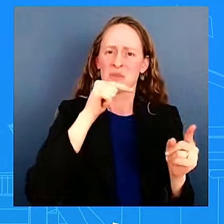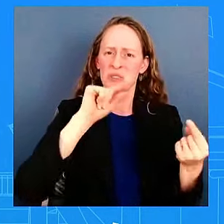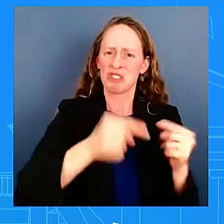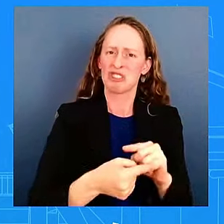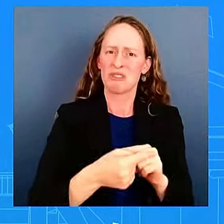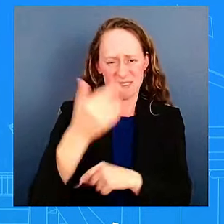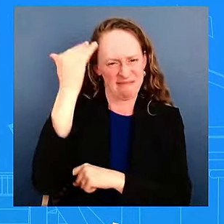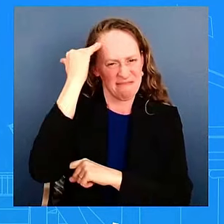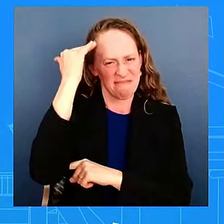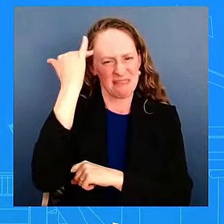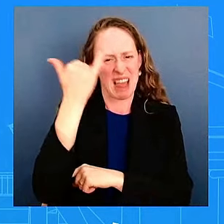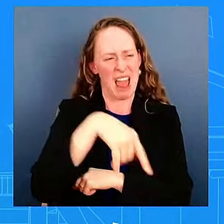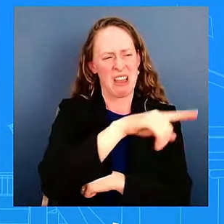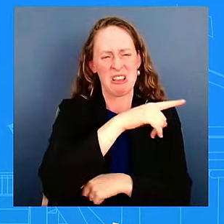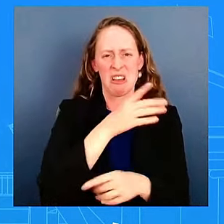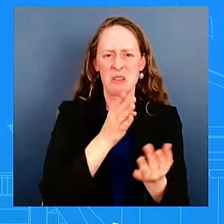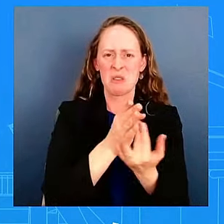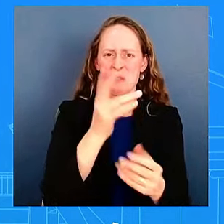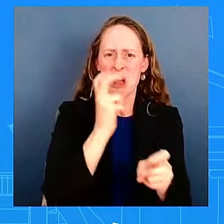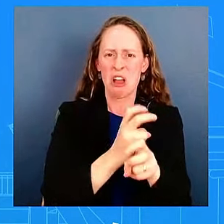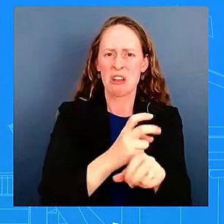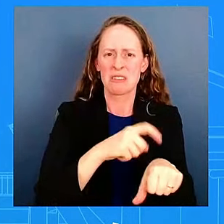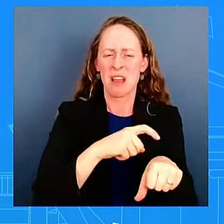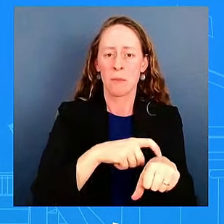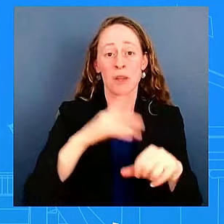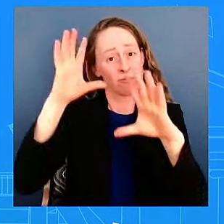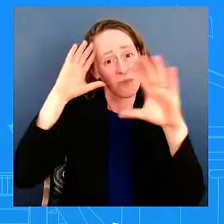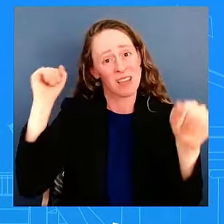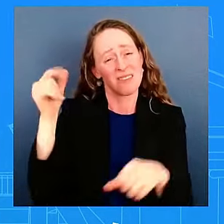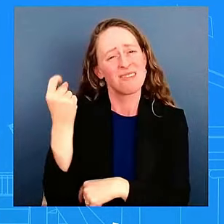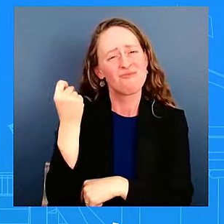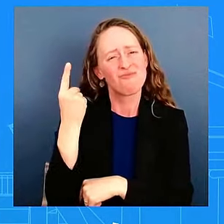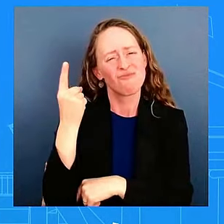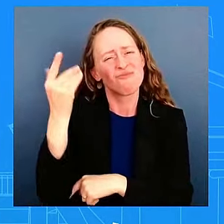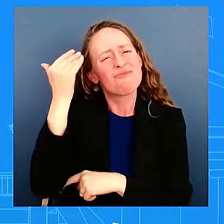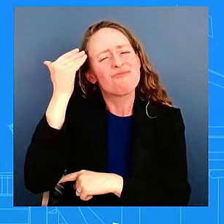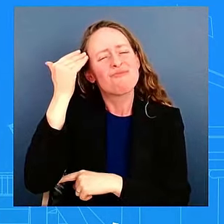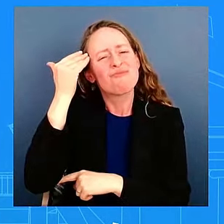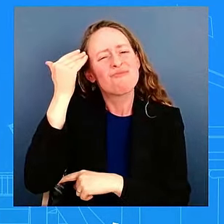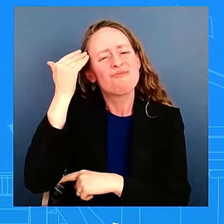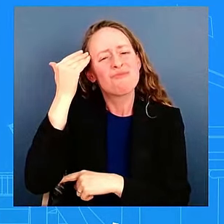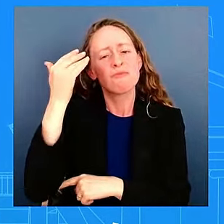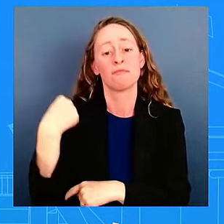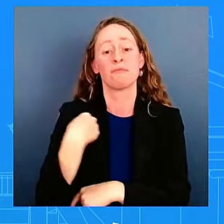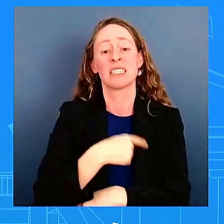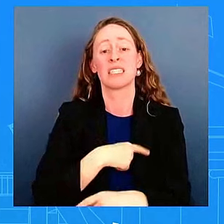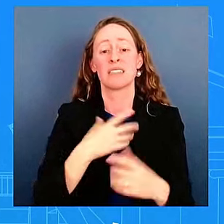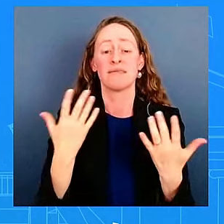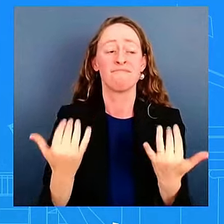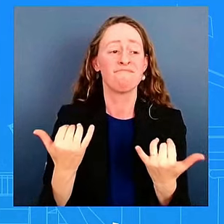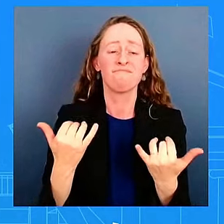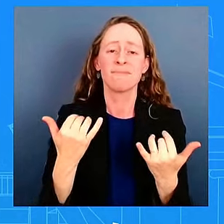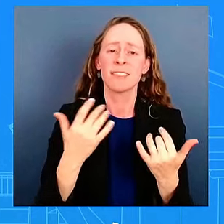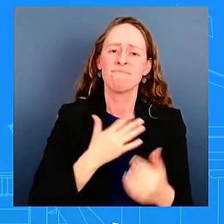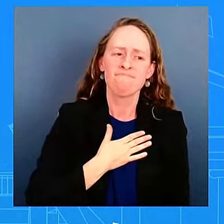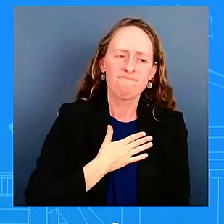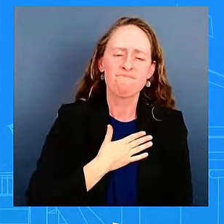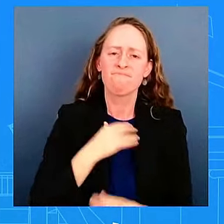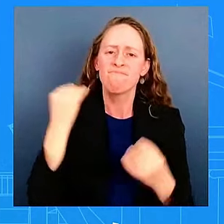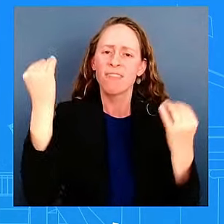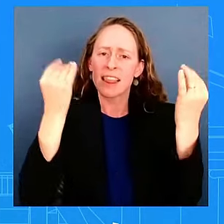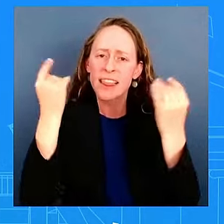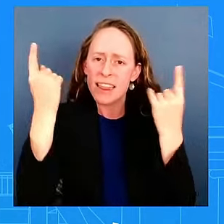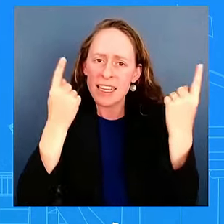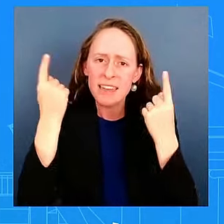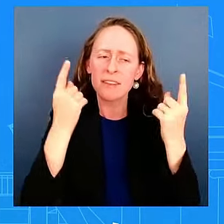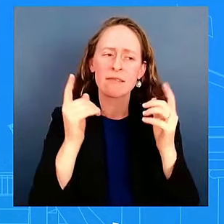lose someone that you love. Our condolences, our prayers go out to Corey's family. I don't have anything else